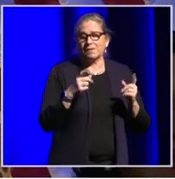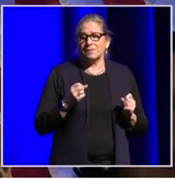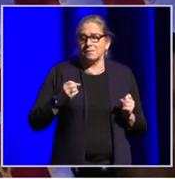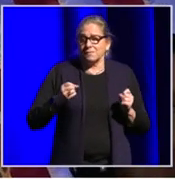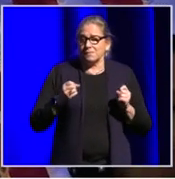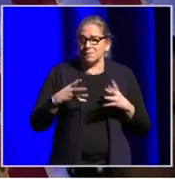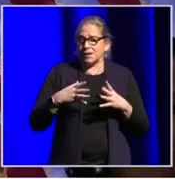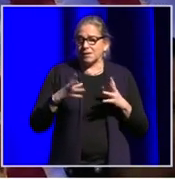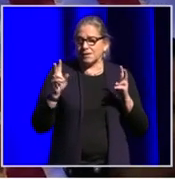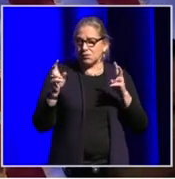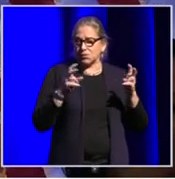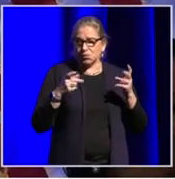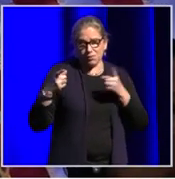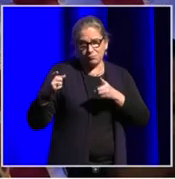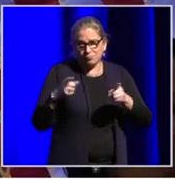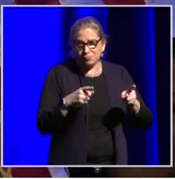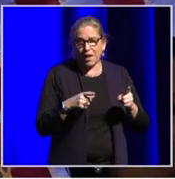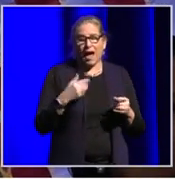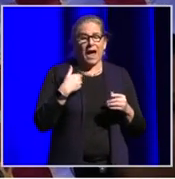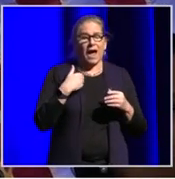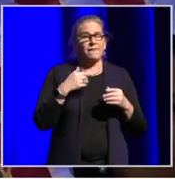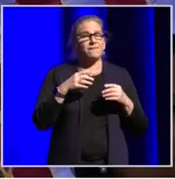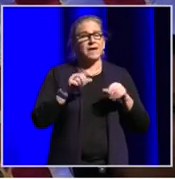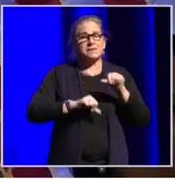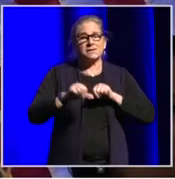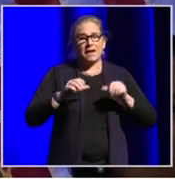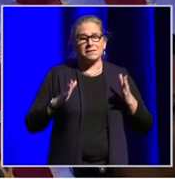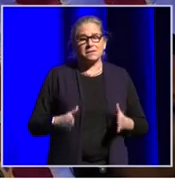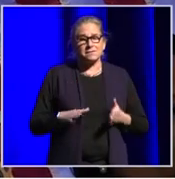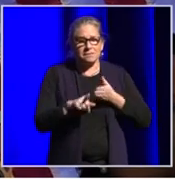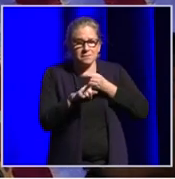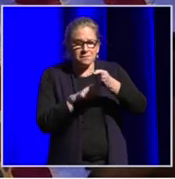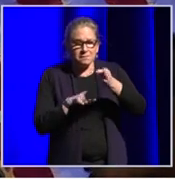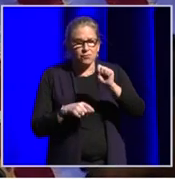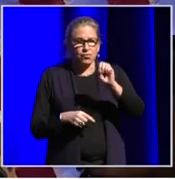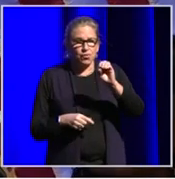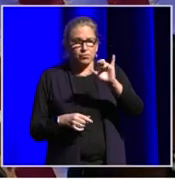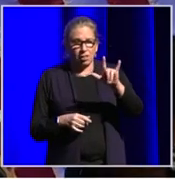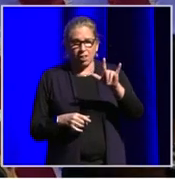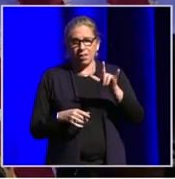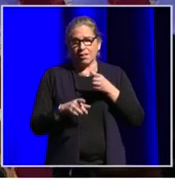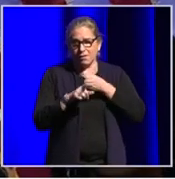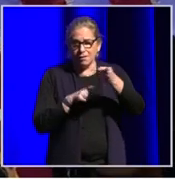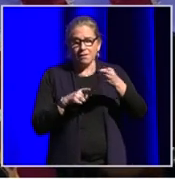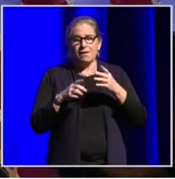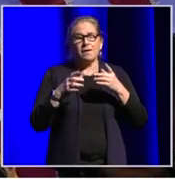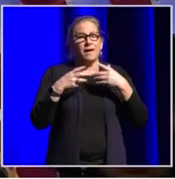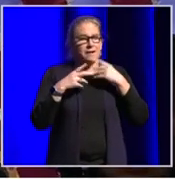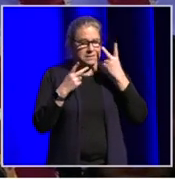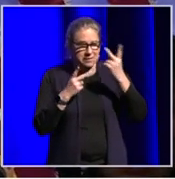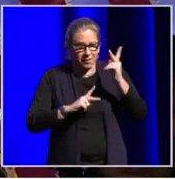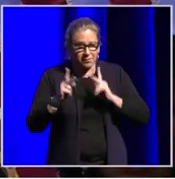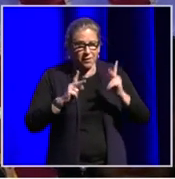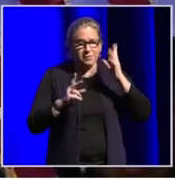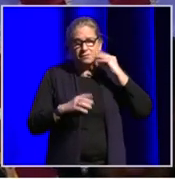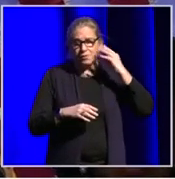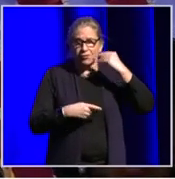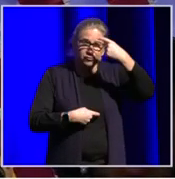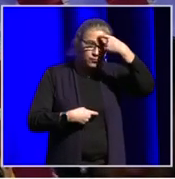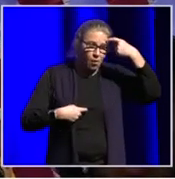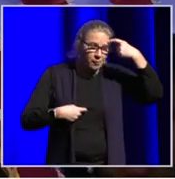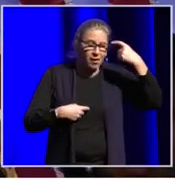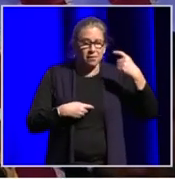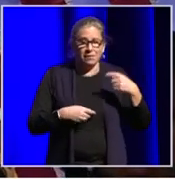the trauma flowing through our communities in the wake of COVID, particularly in those in which hope already was in